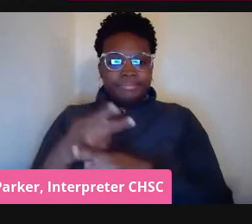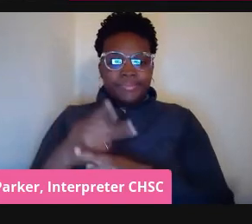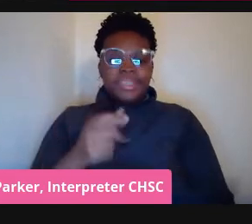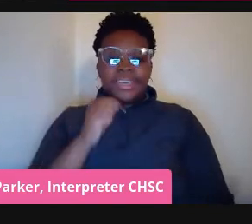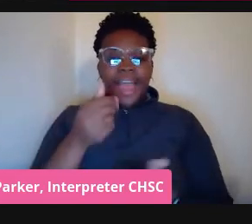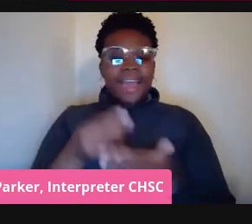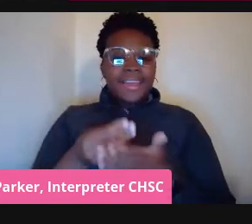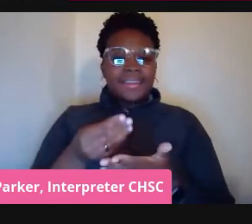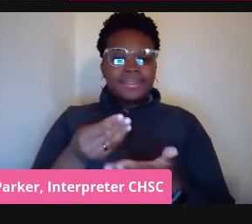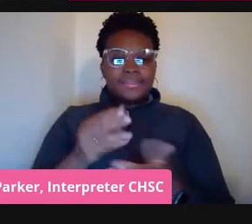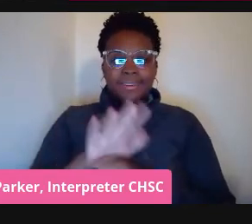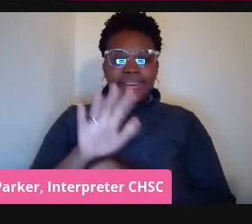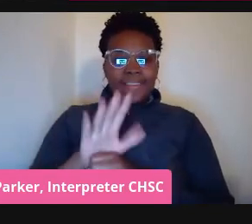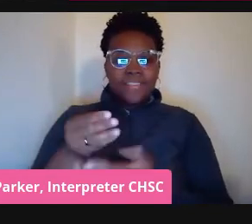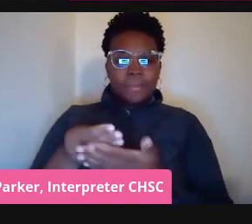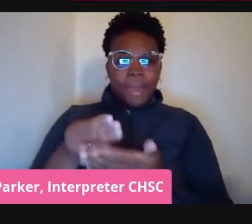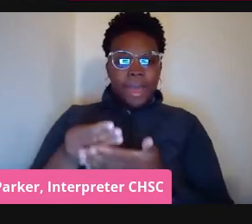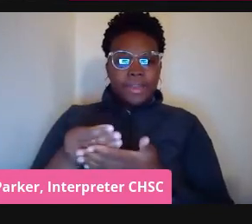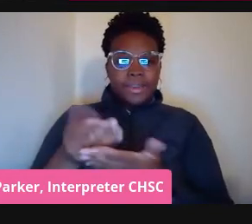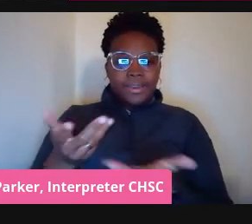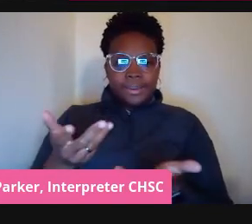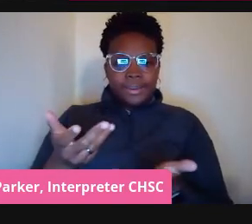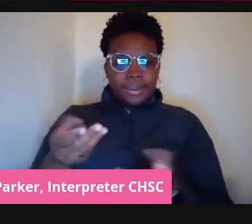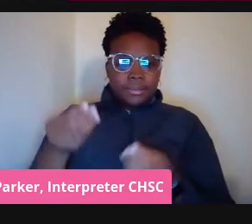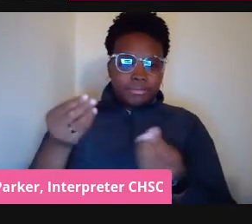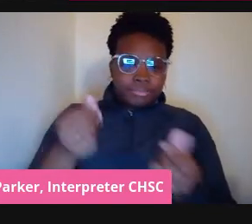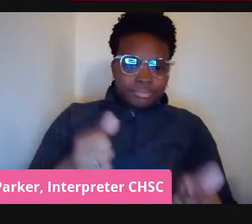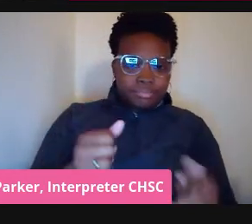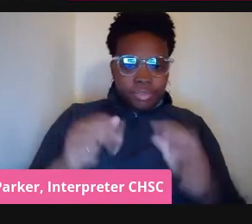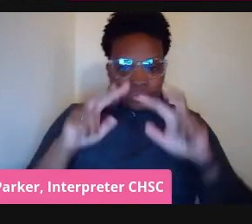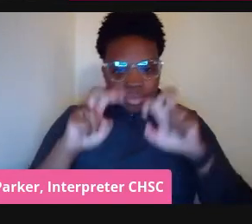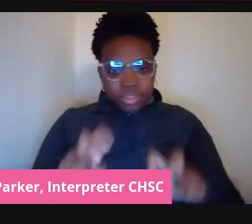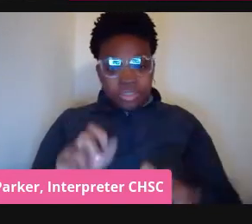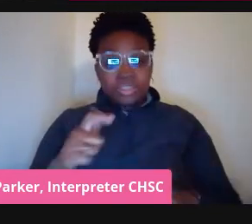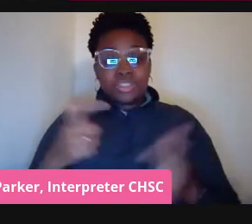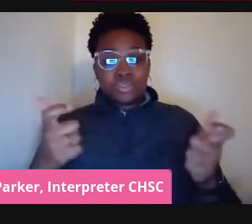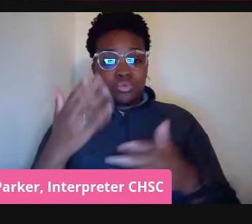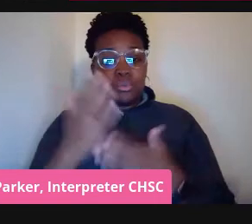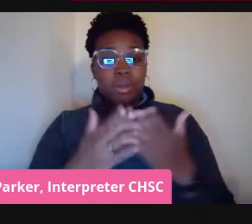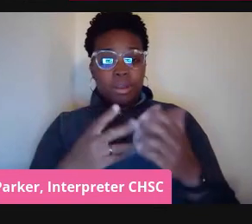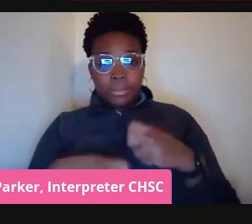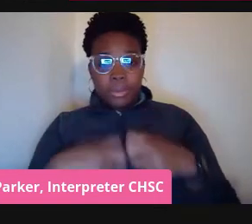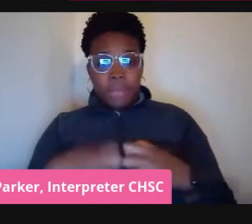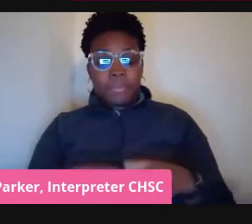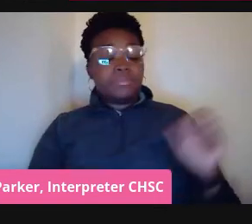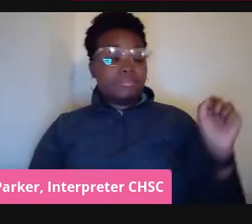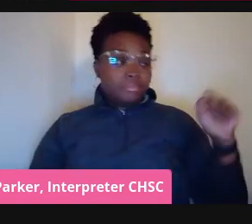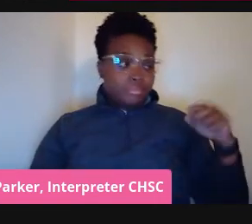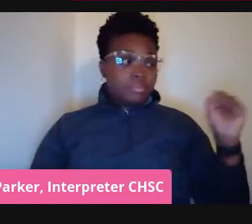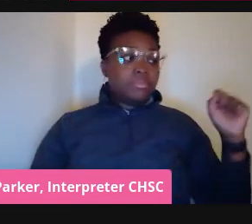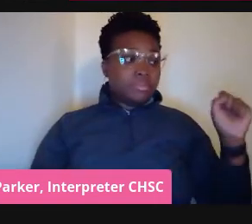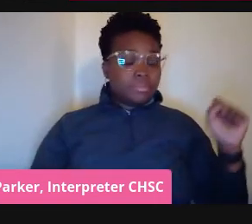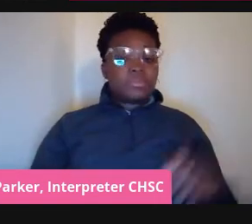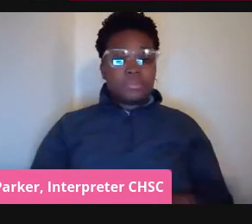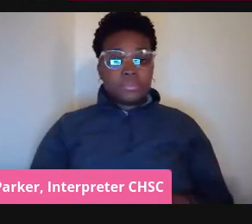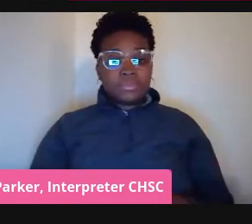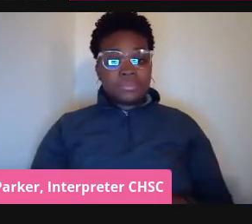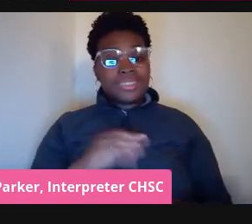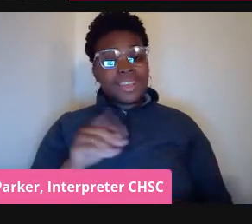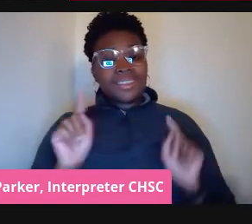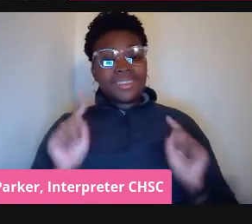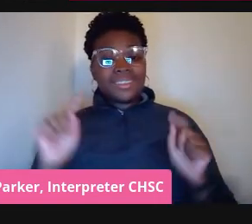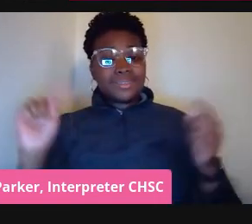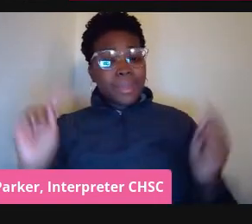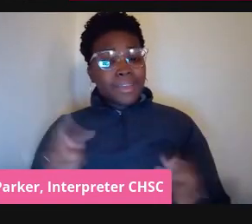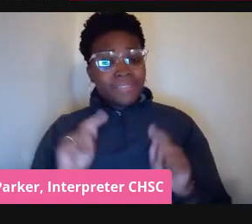that research. And that's a huge part of the problem. Absolutely. And this is painful, right?